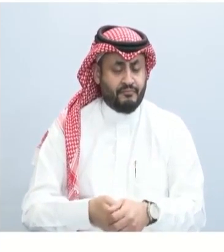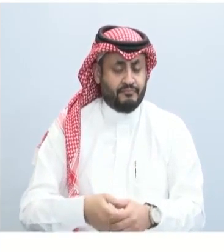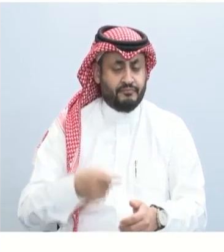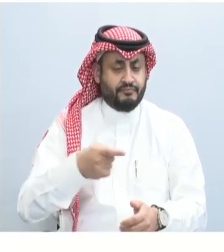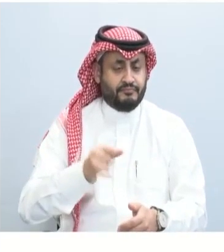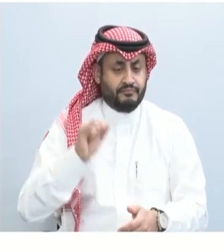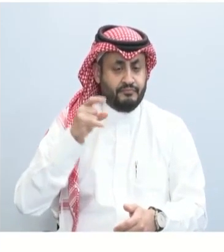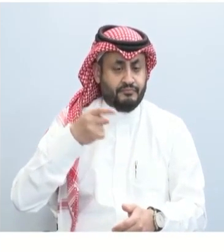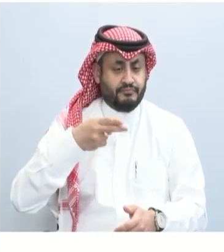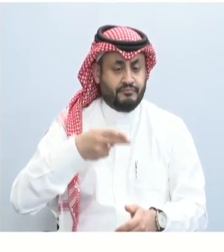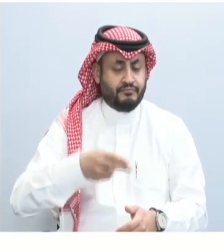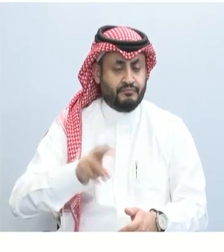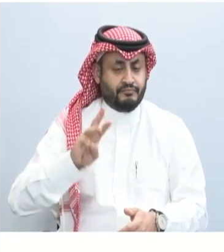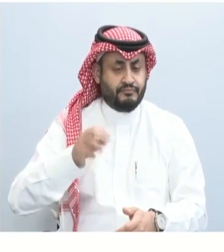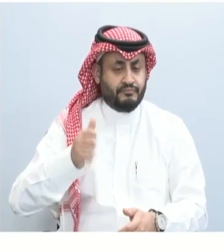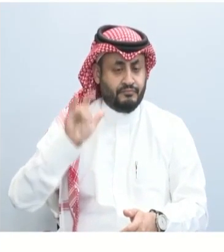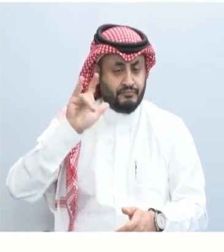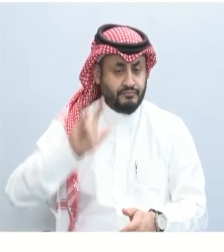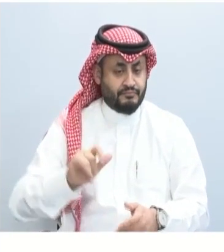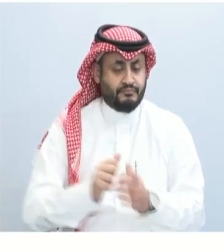word is highway.